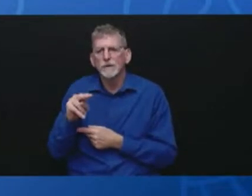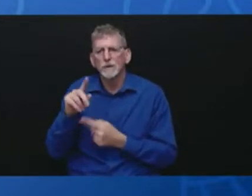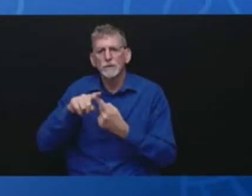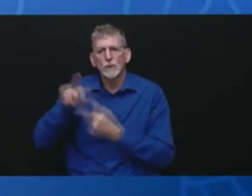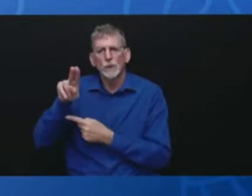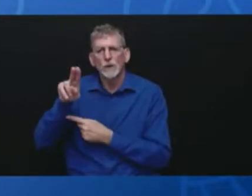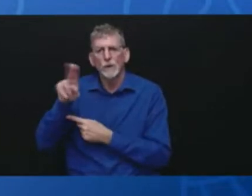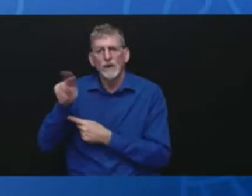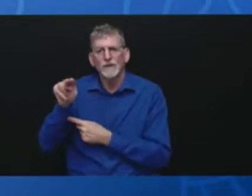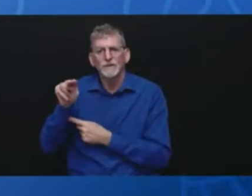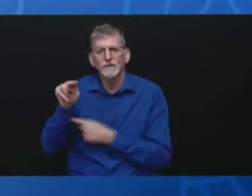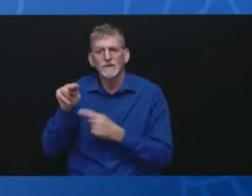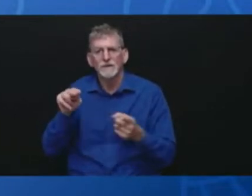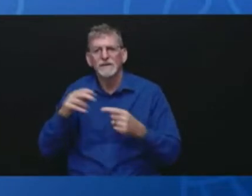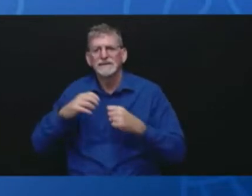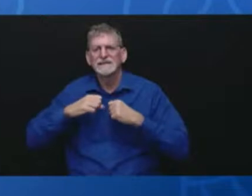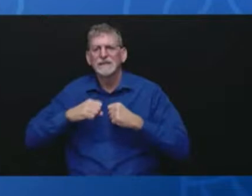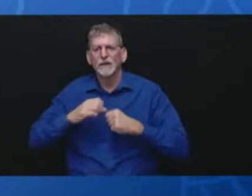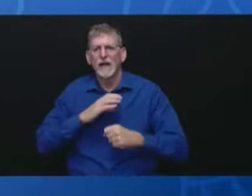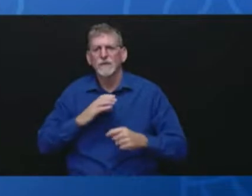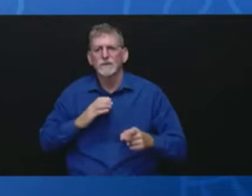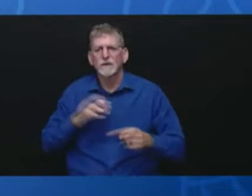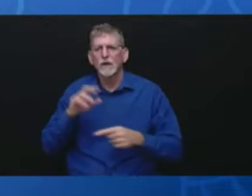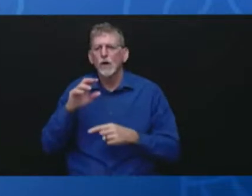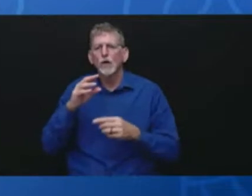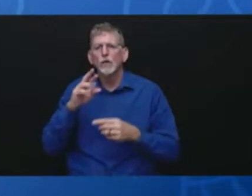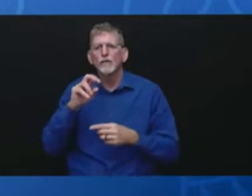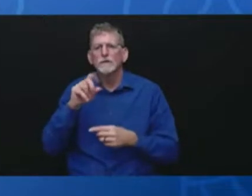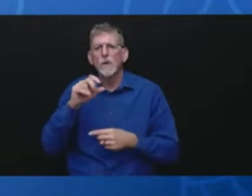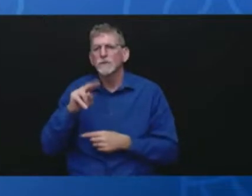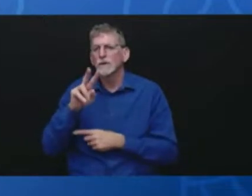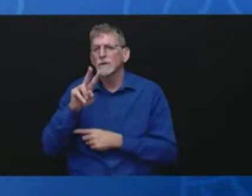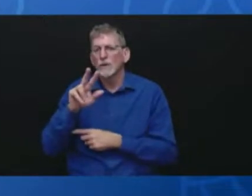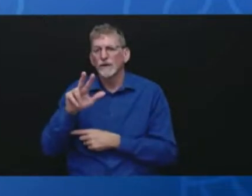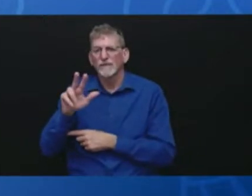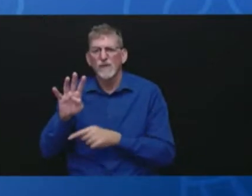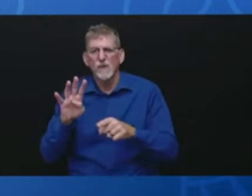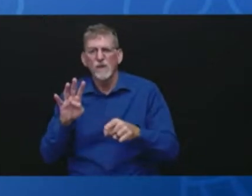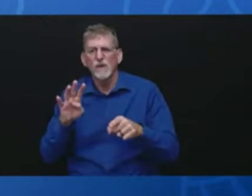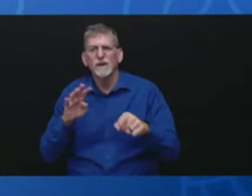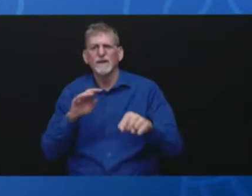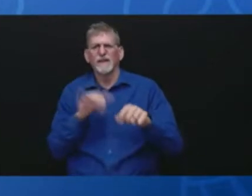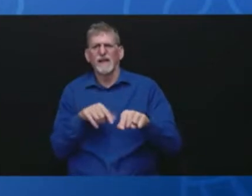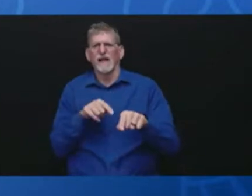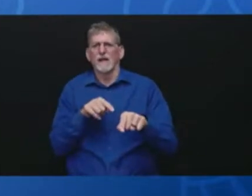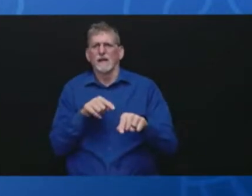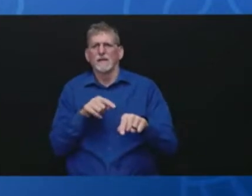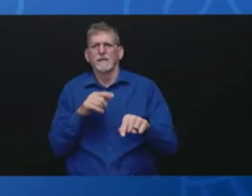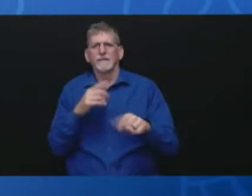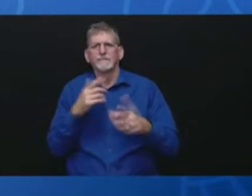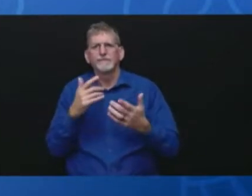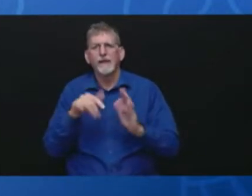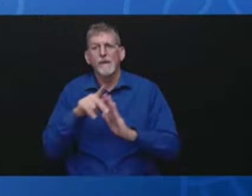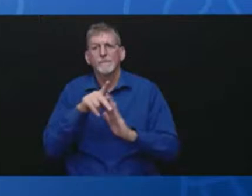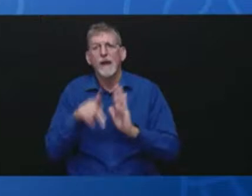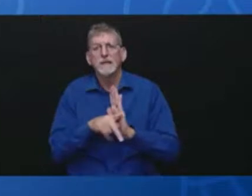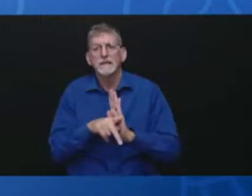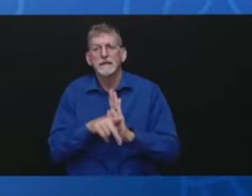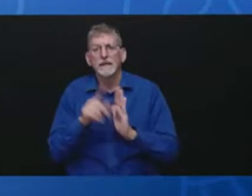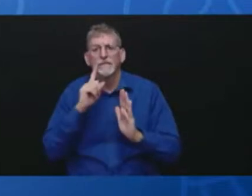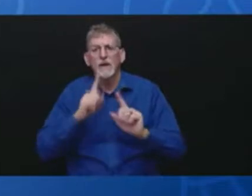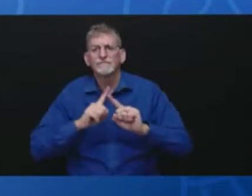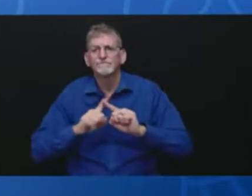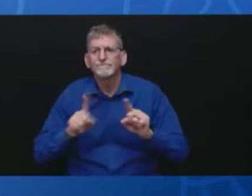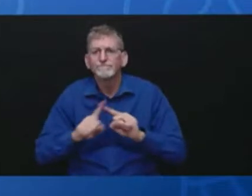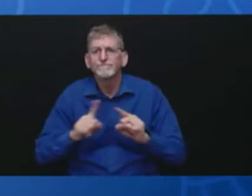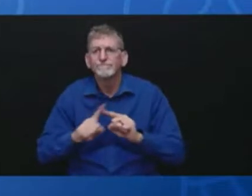defining policy around settlements for a while now, other than the first Trump admin. The spokesman for the mission told me there's been no change in